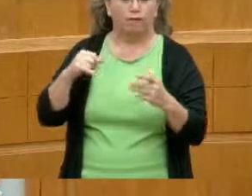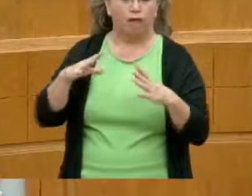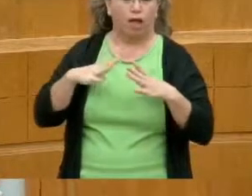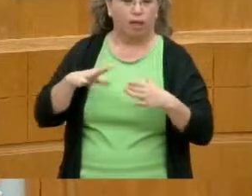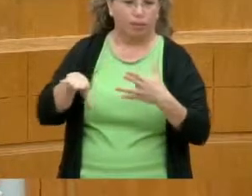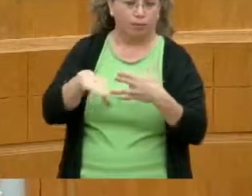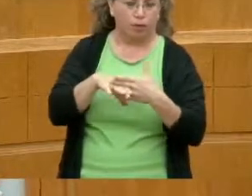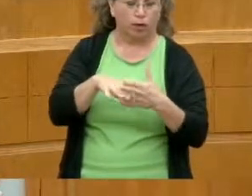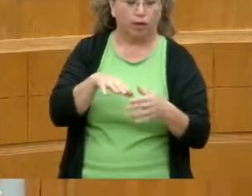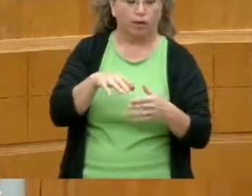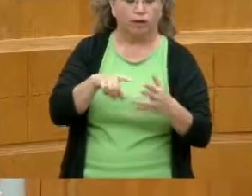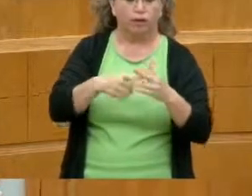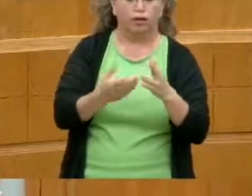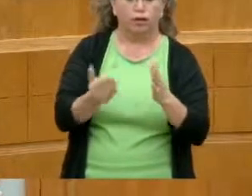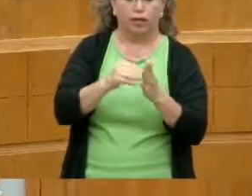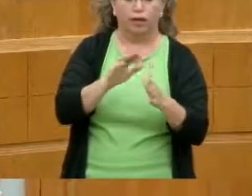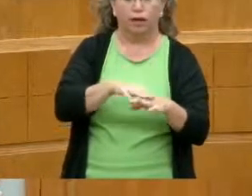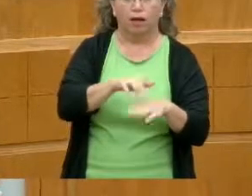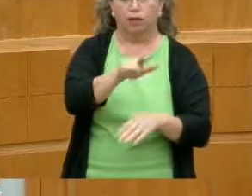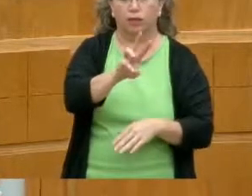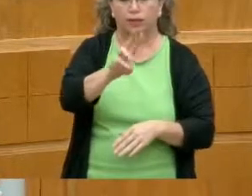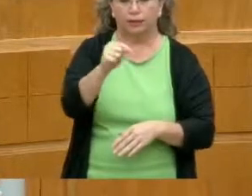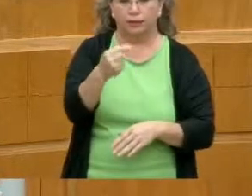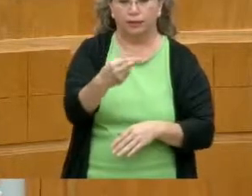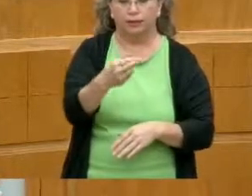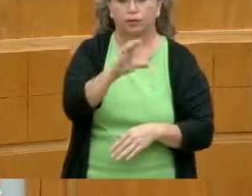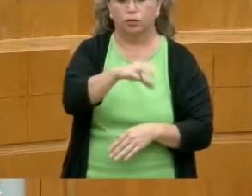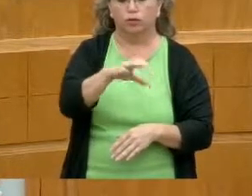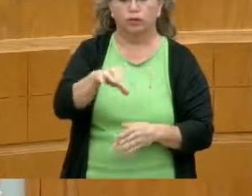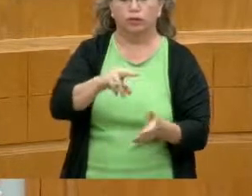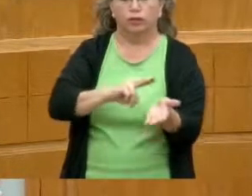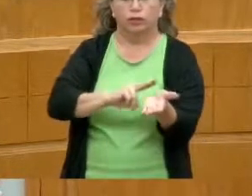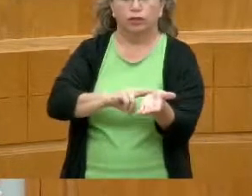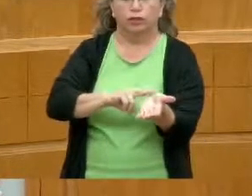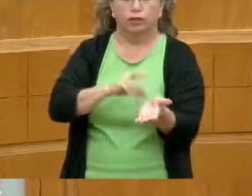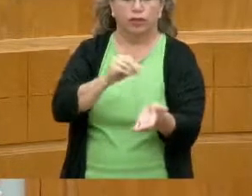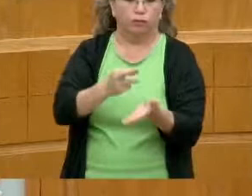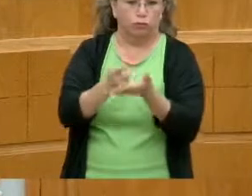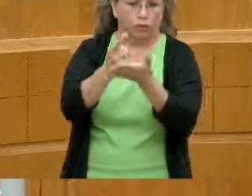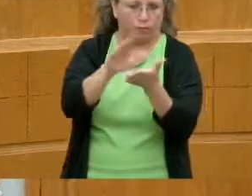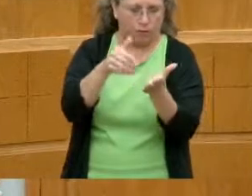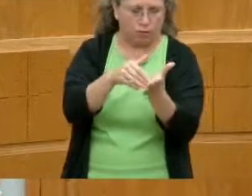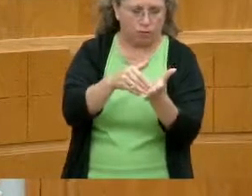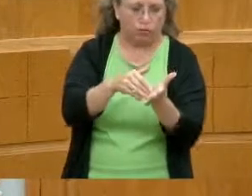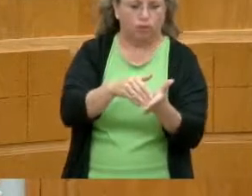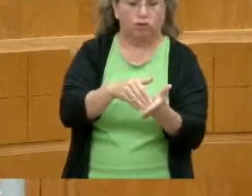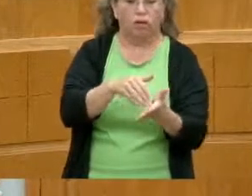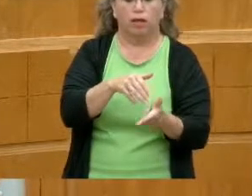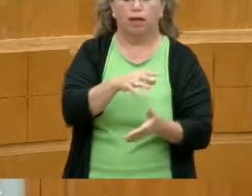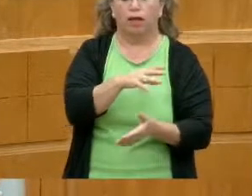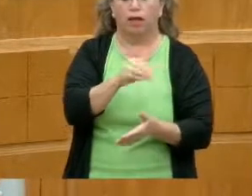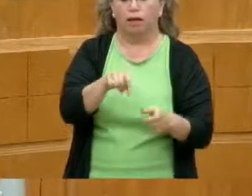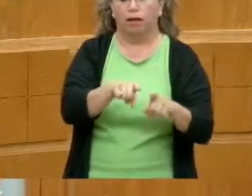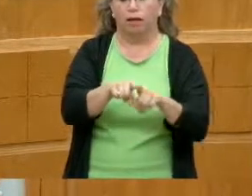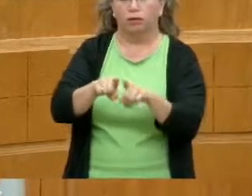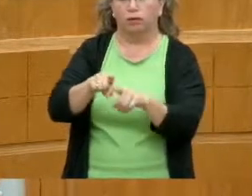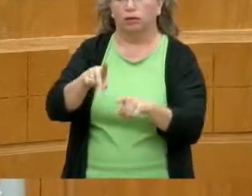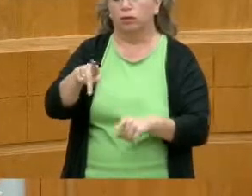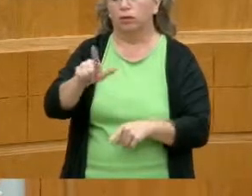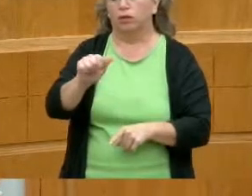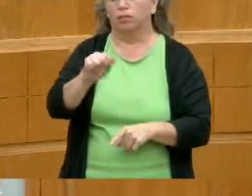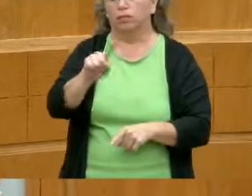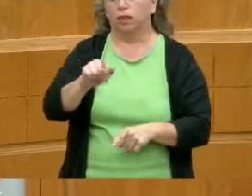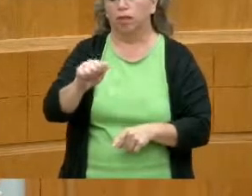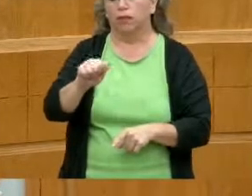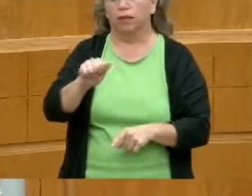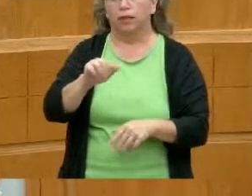the 26th, Corpus Christi Nursing and Rehab Center. 26th also is Plaza at Mirador,